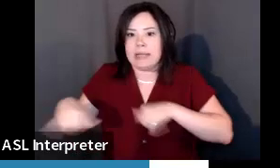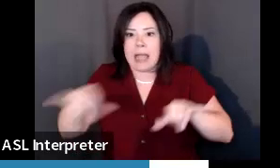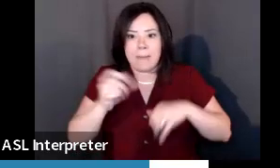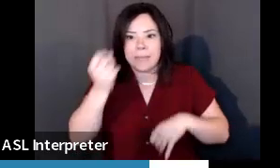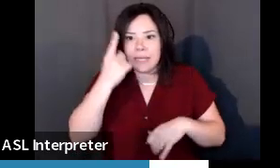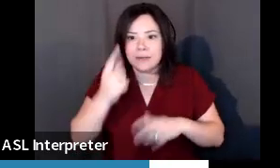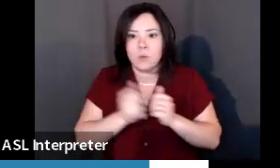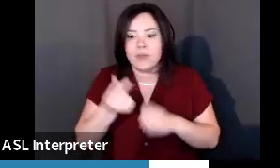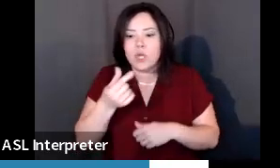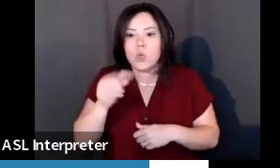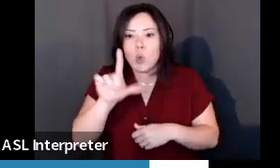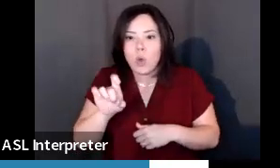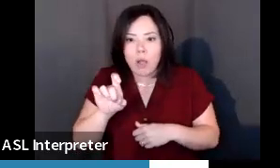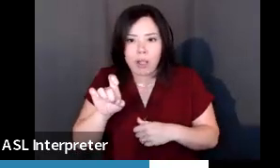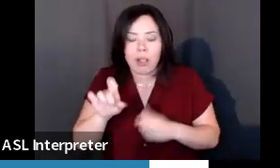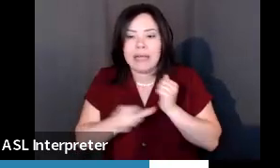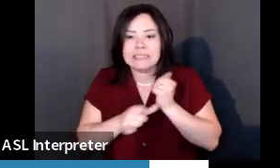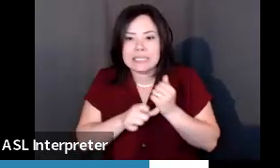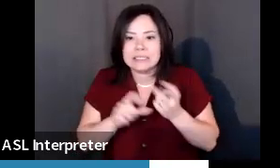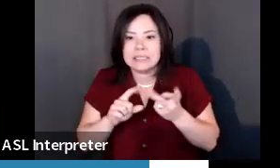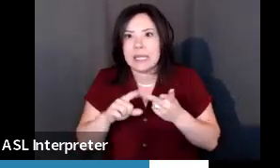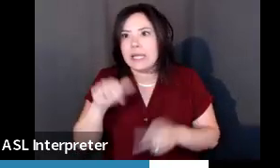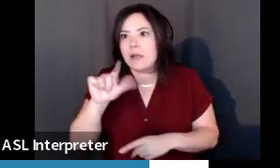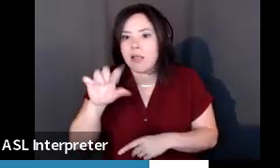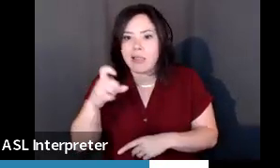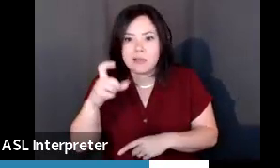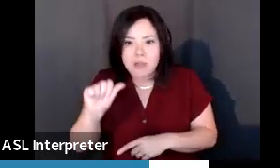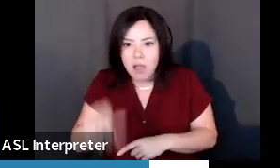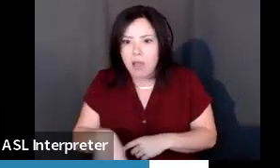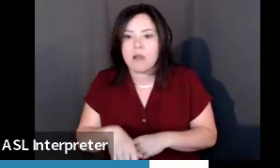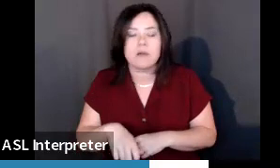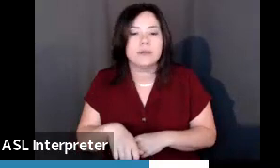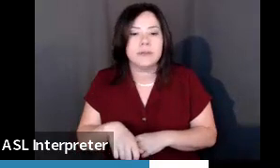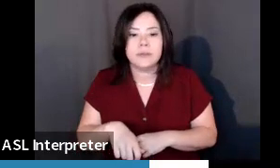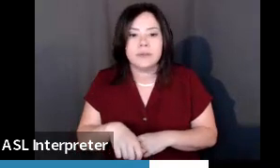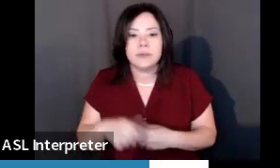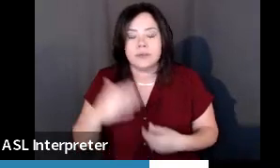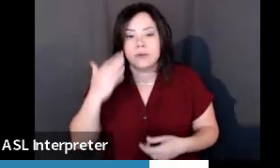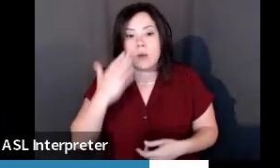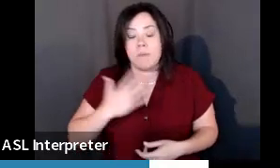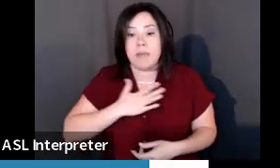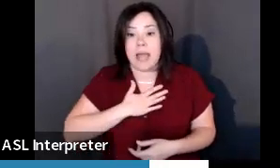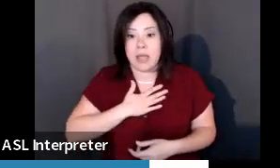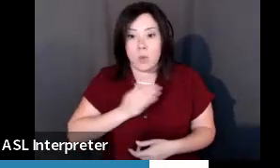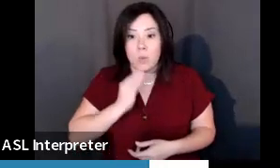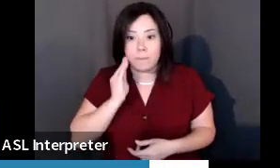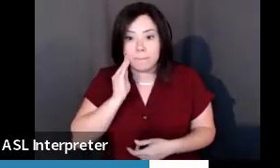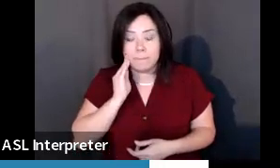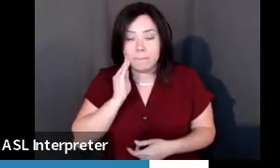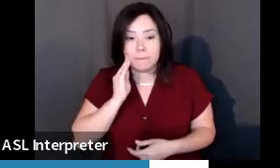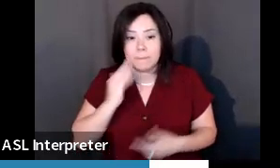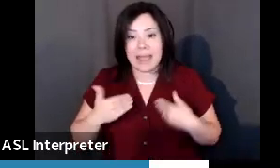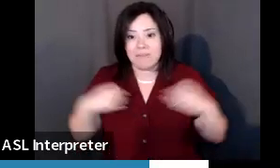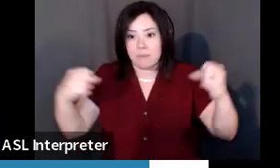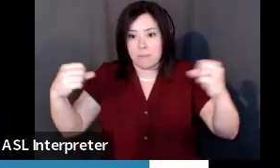Google Assistants or your Alexas or whatever. So I know my home, I have a